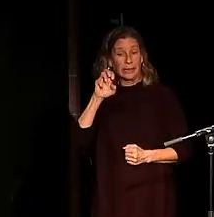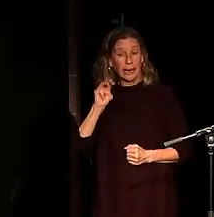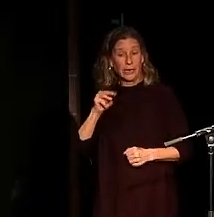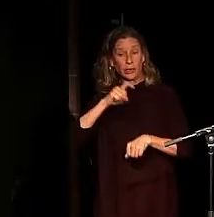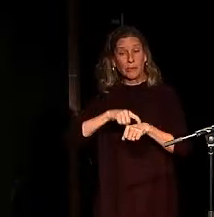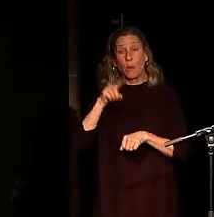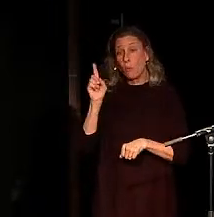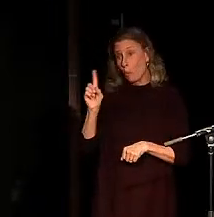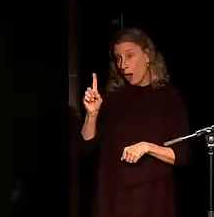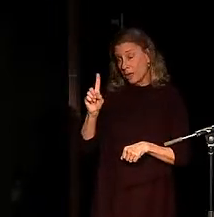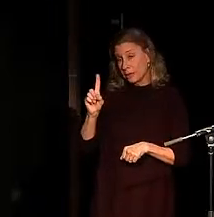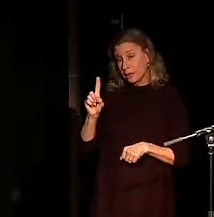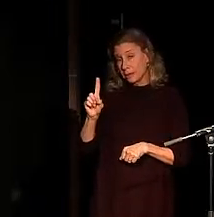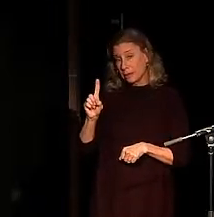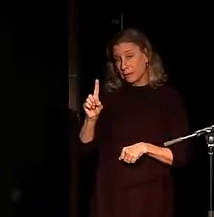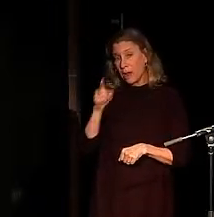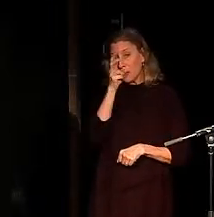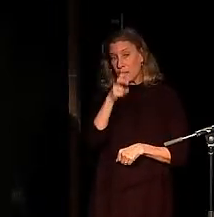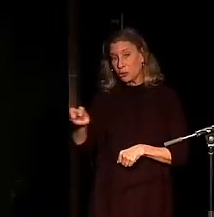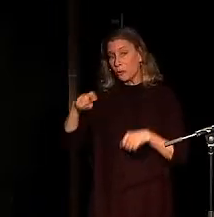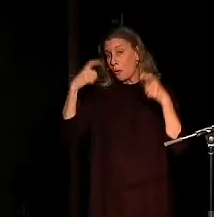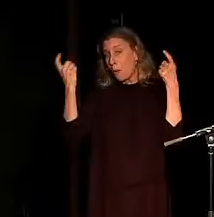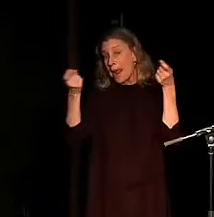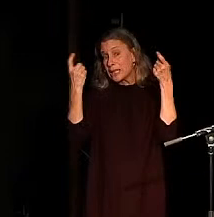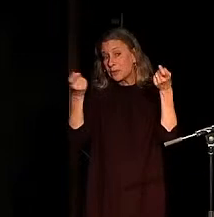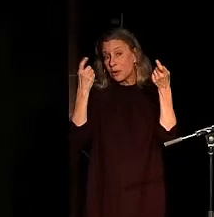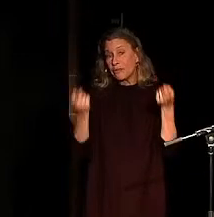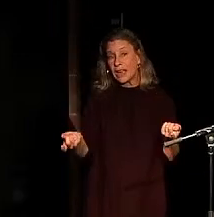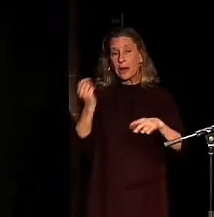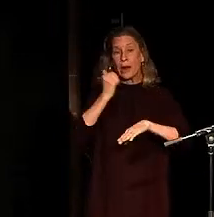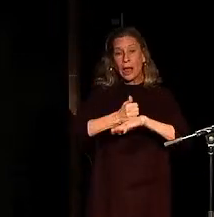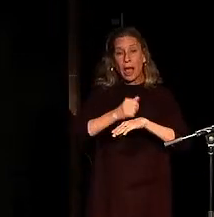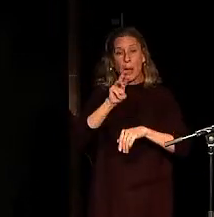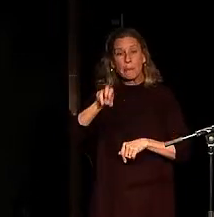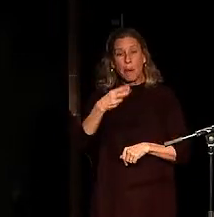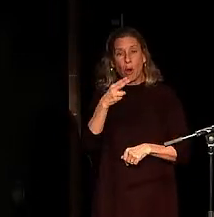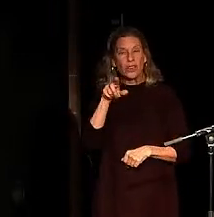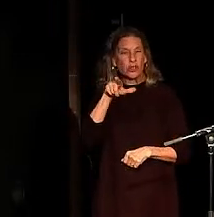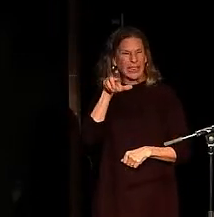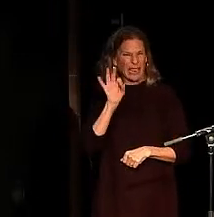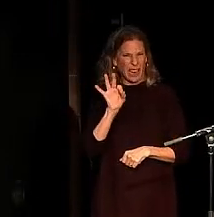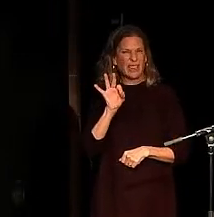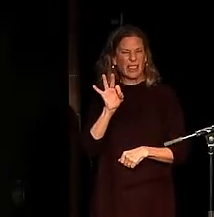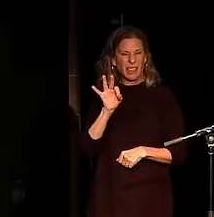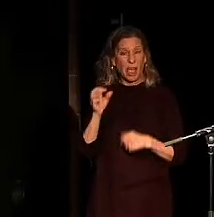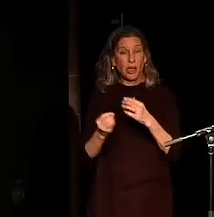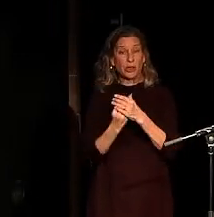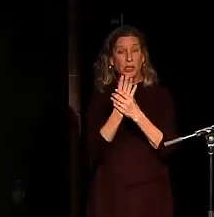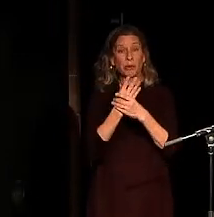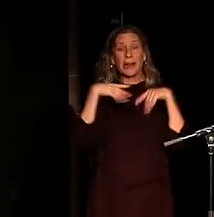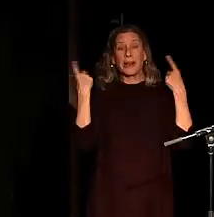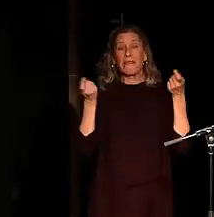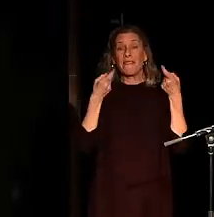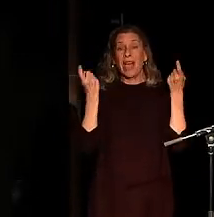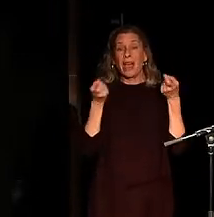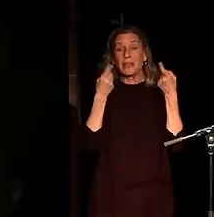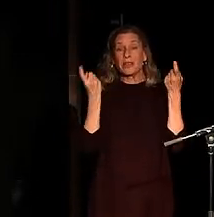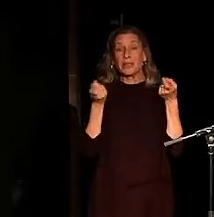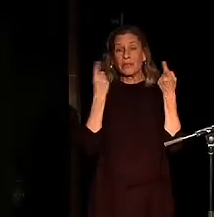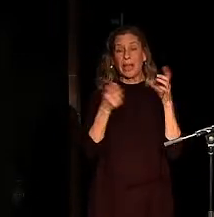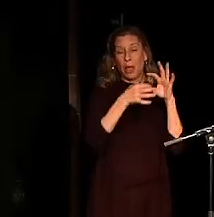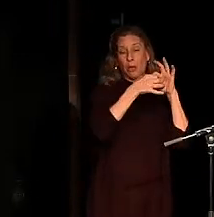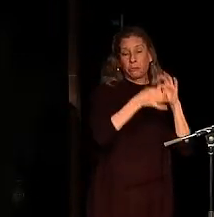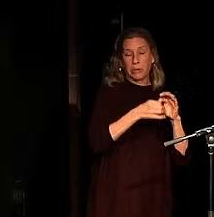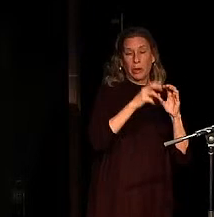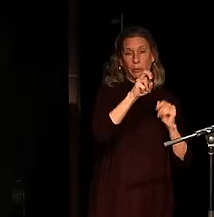1. The annual transfer fair is also coming March 29th. Spring Fest, with collaboration with